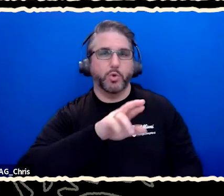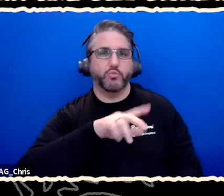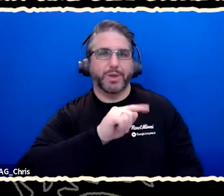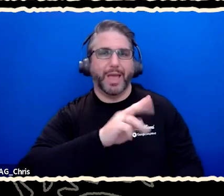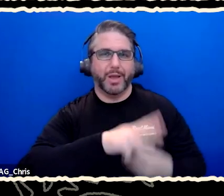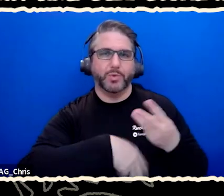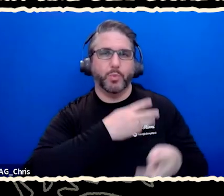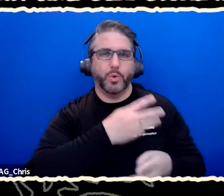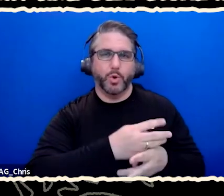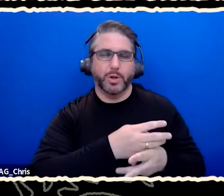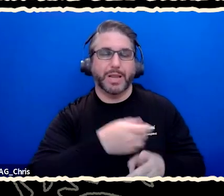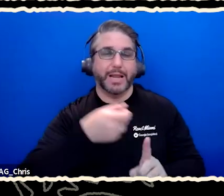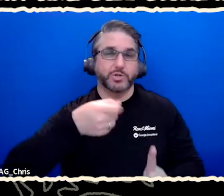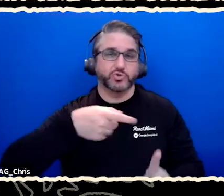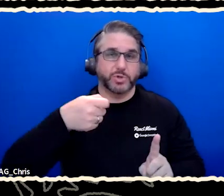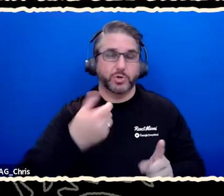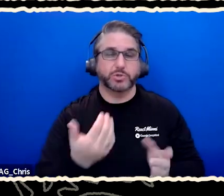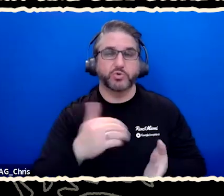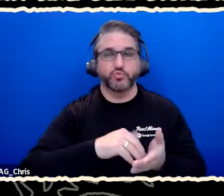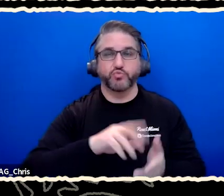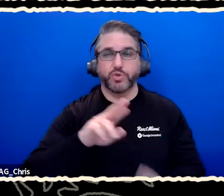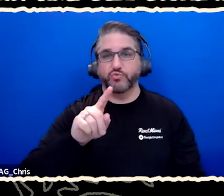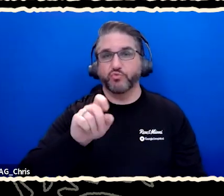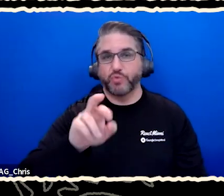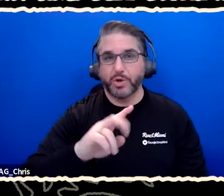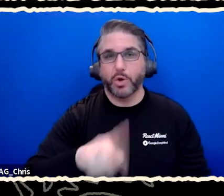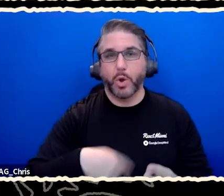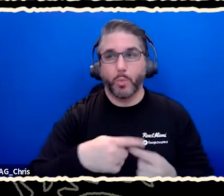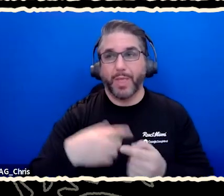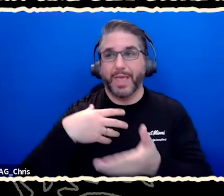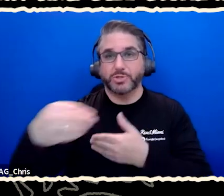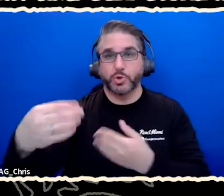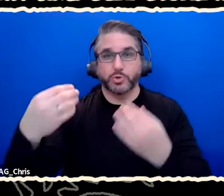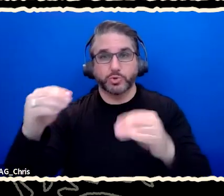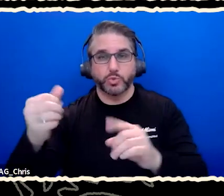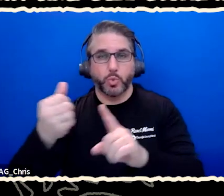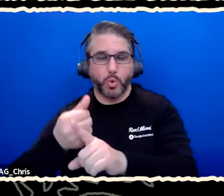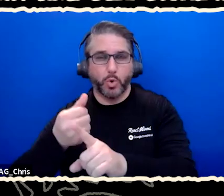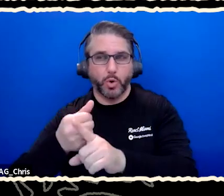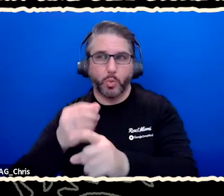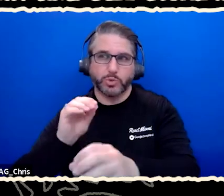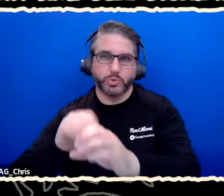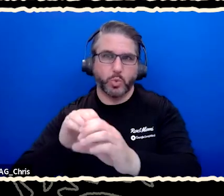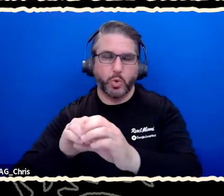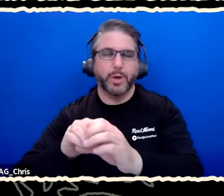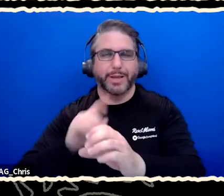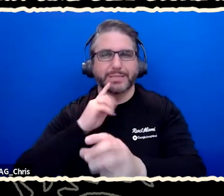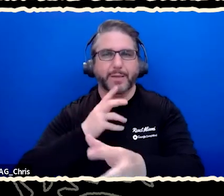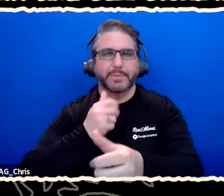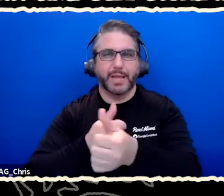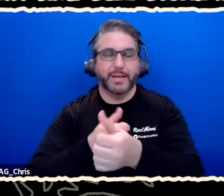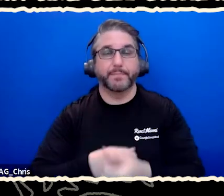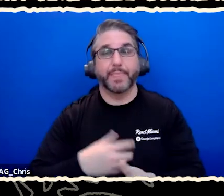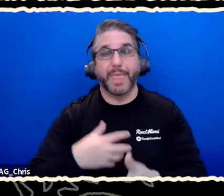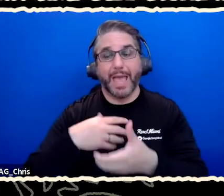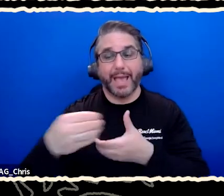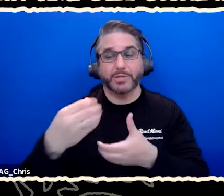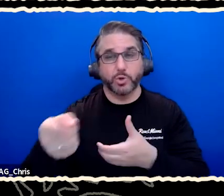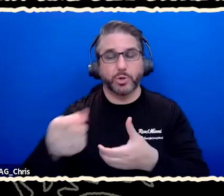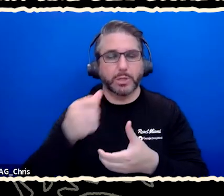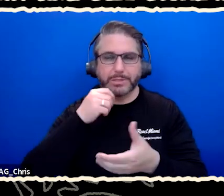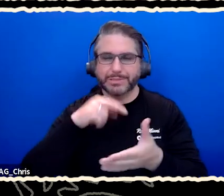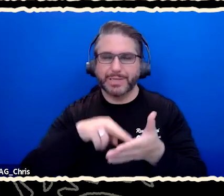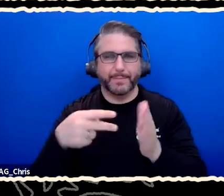world, triggering a re-render whenever this external store is updated. And external in this context doesn't